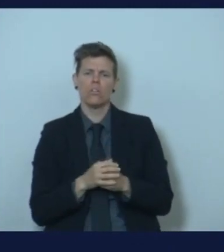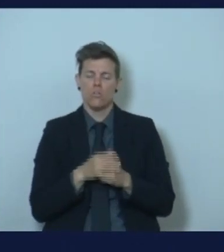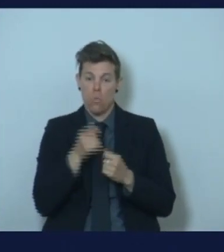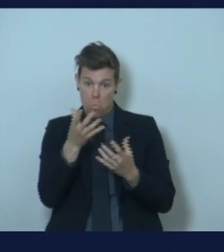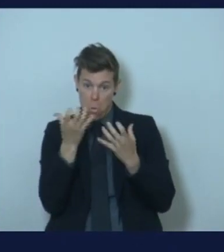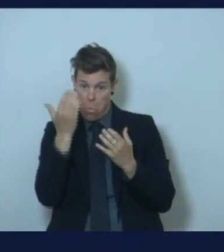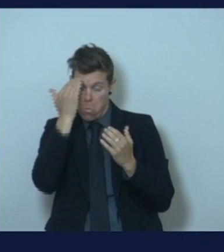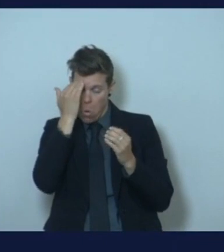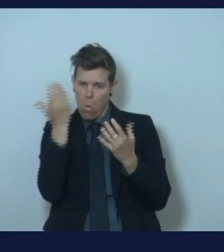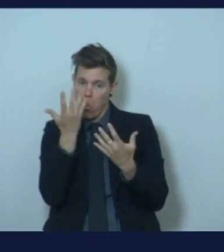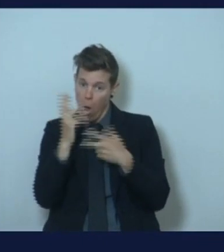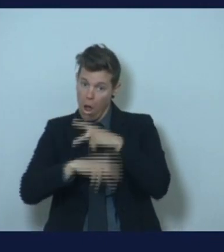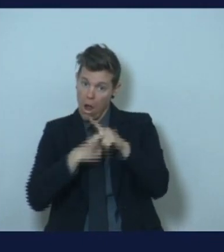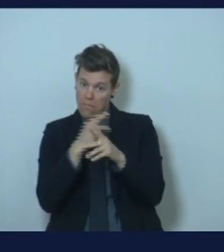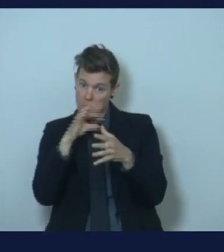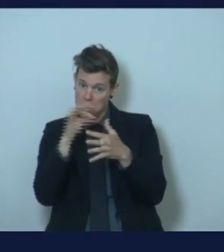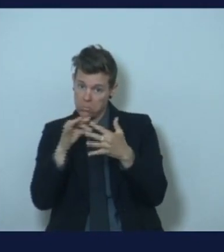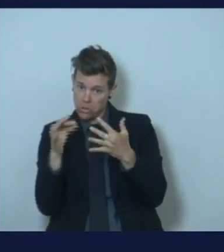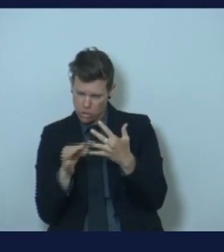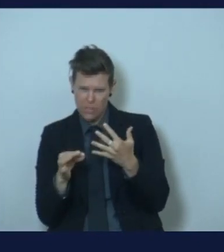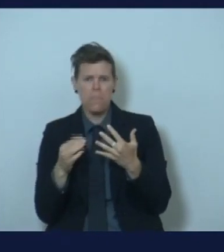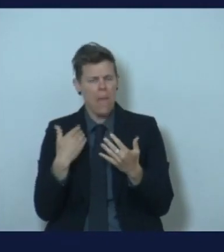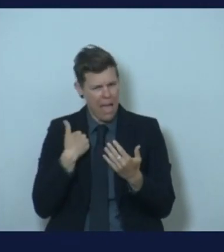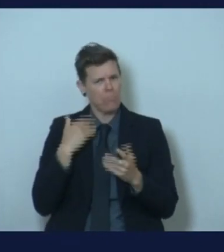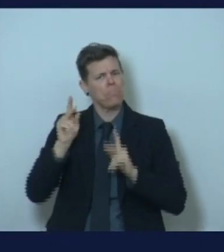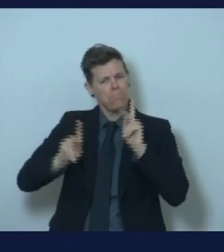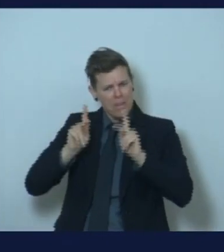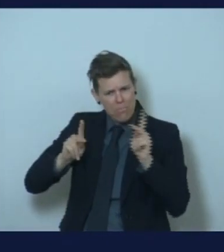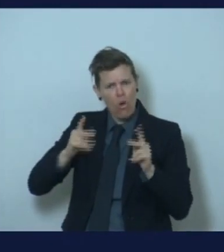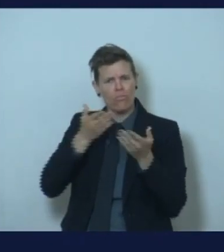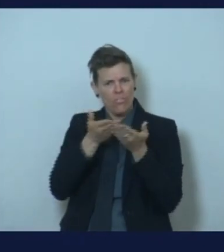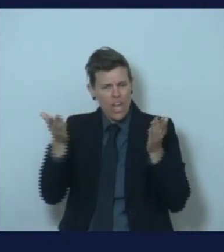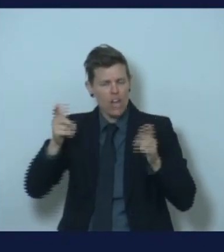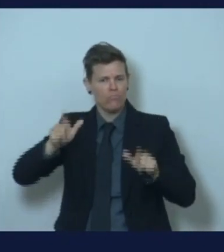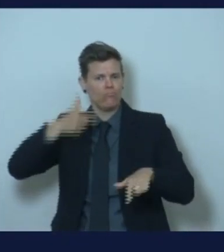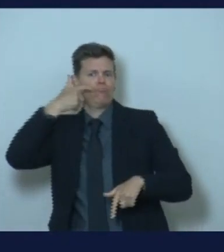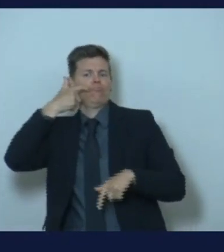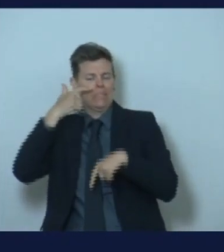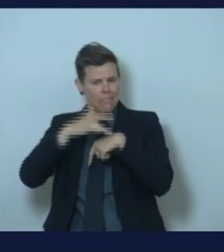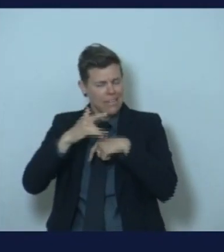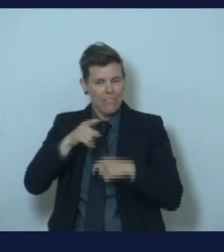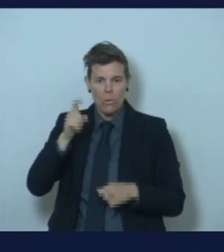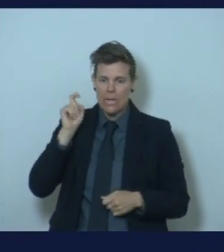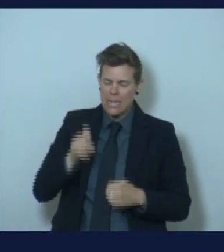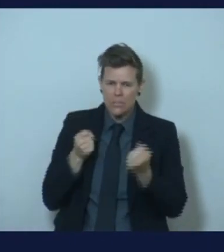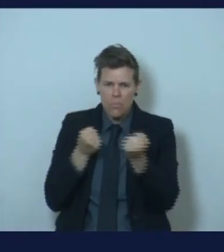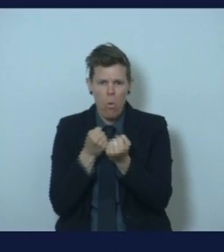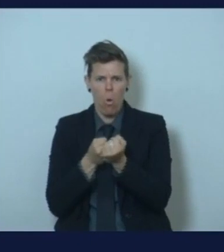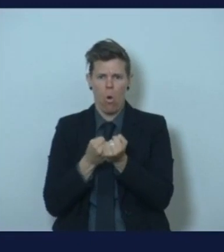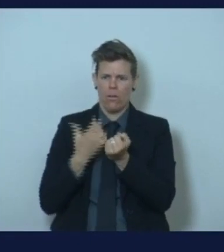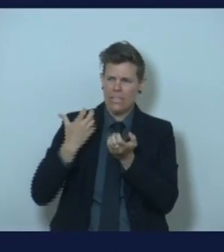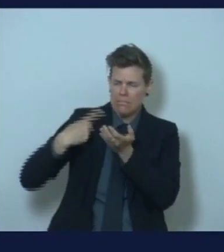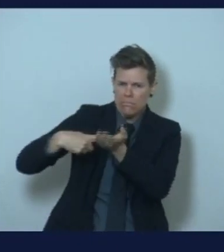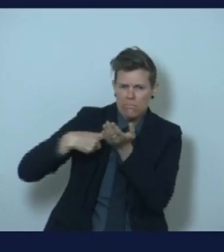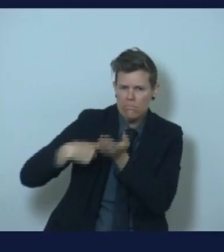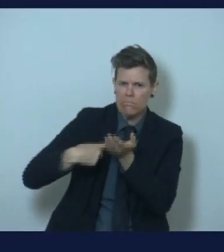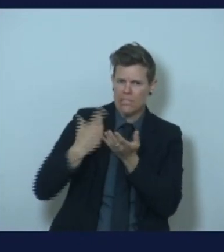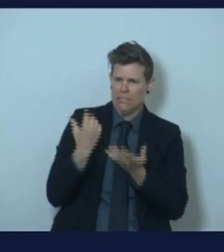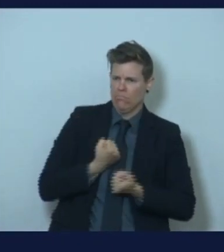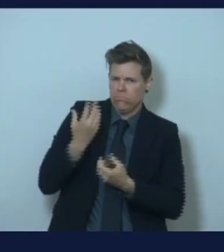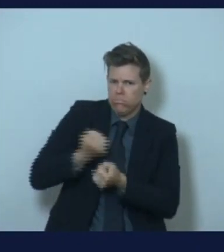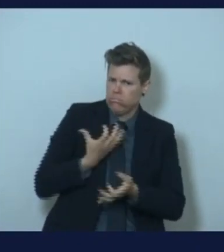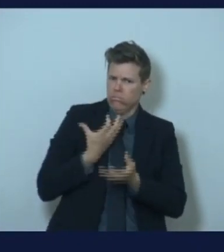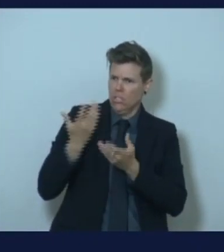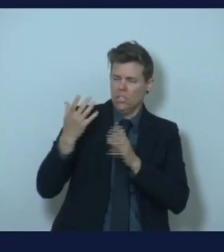to you to just talk you through what you might need or what's available, and to make sure that if you determine that you need to see a